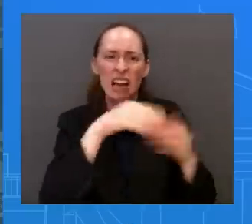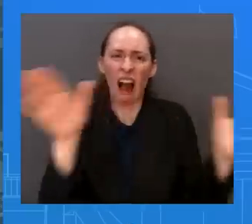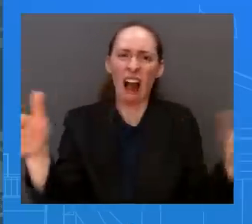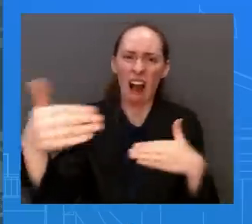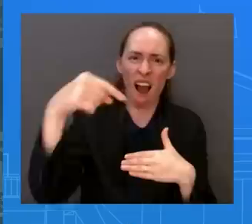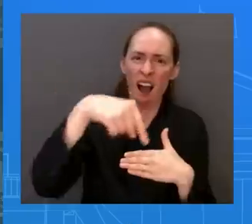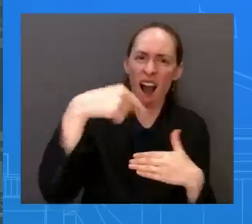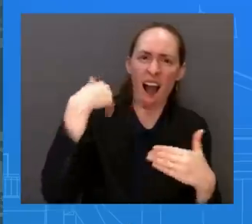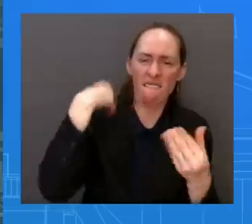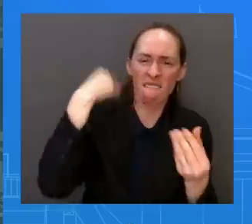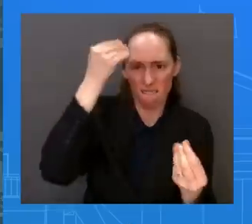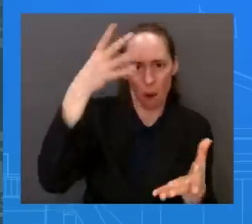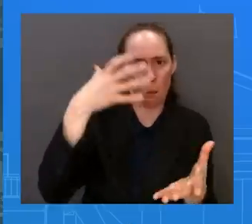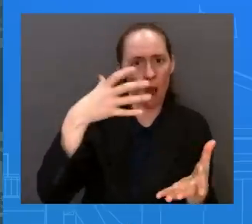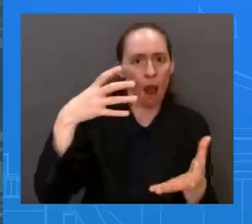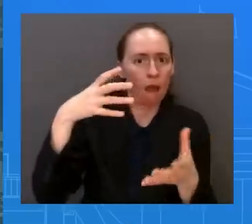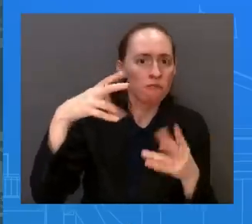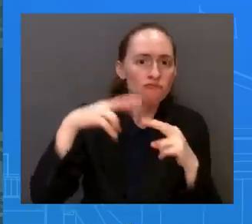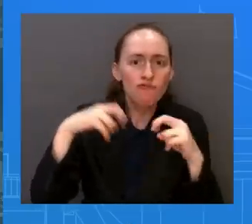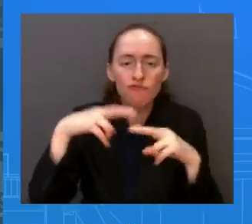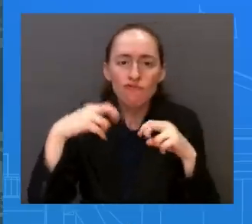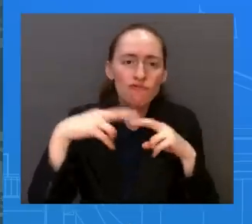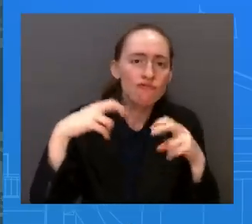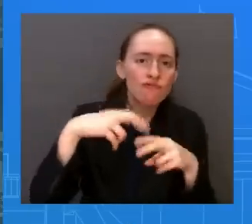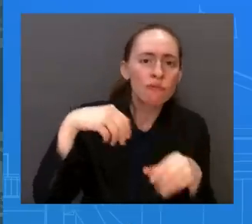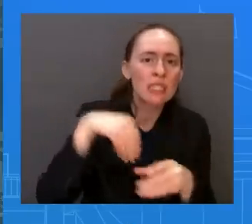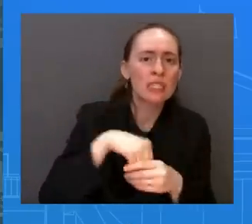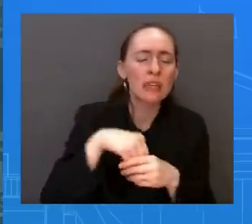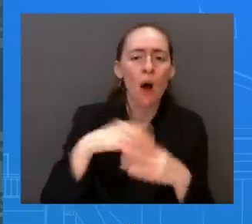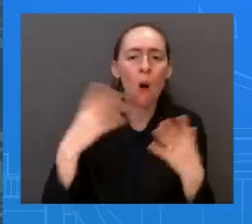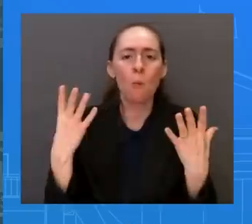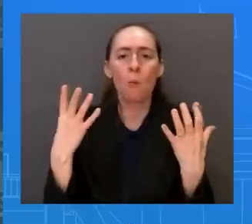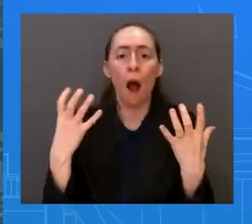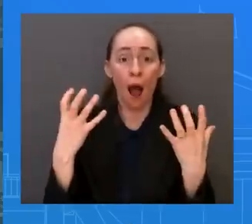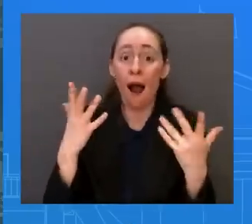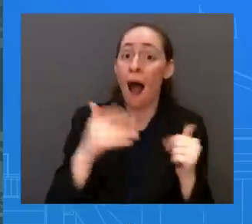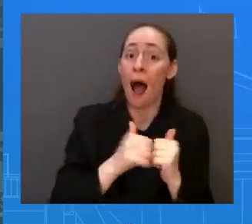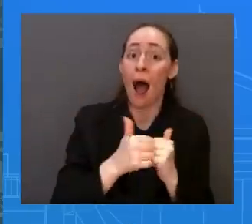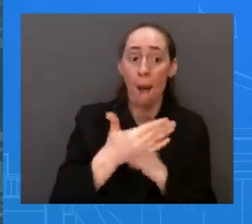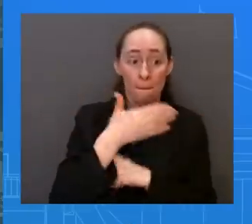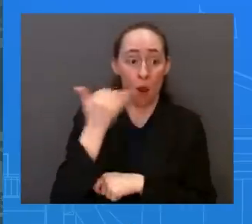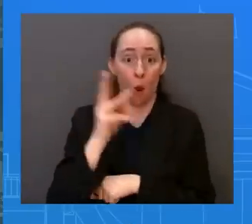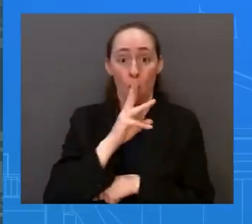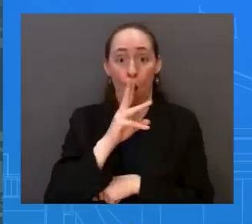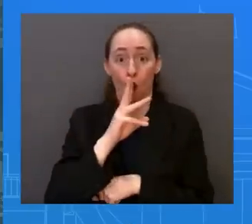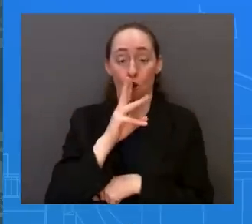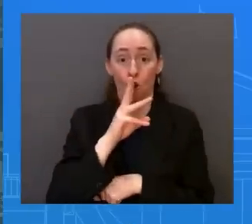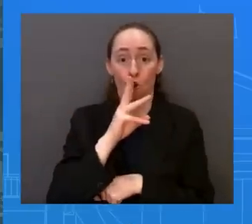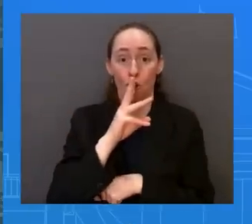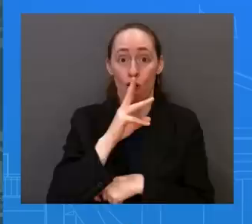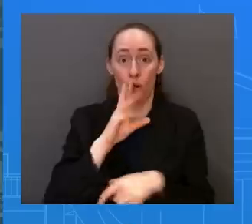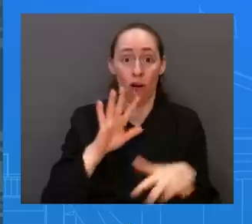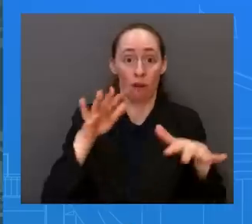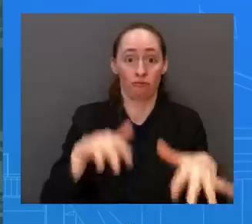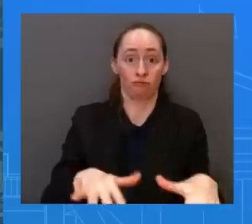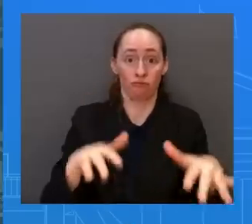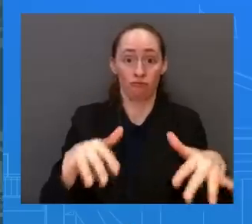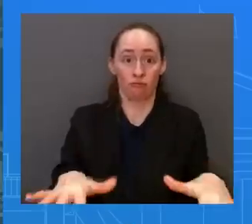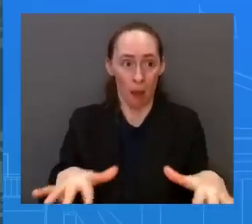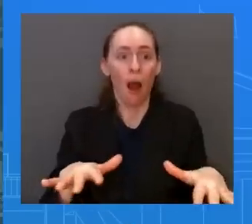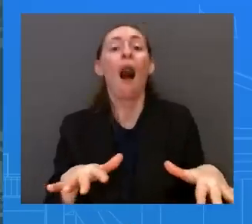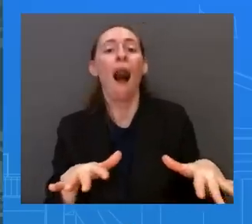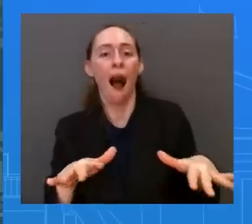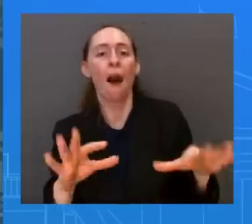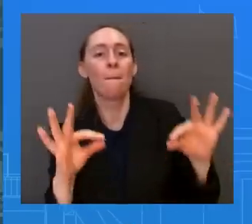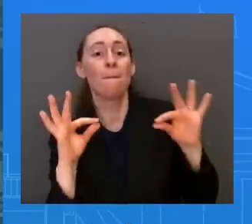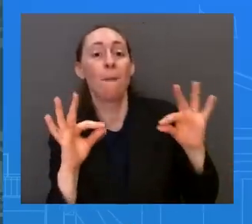It maximized the chance of recovering the payload, giving us a better chance to get information from the Chinese surveillance balloon